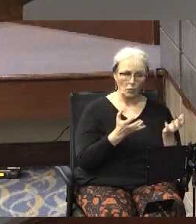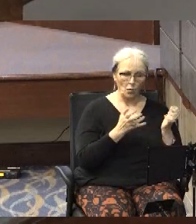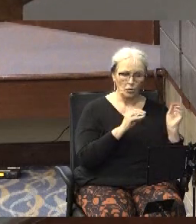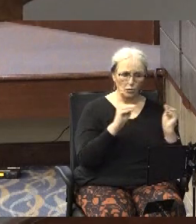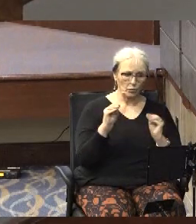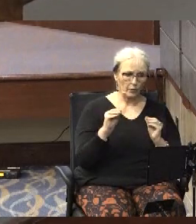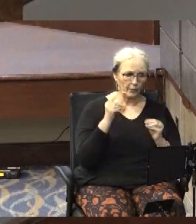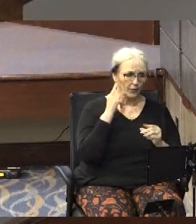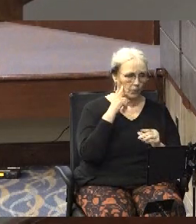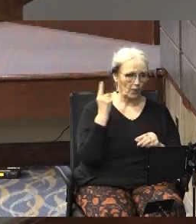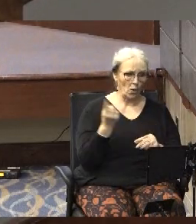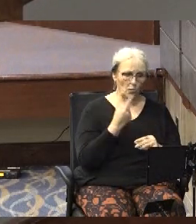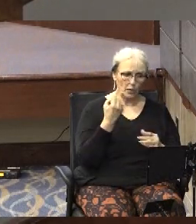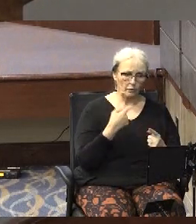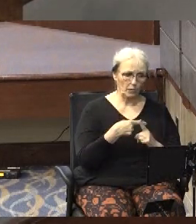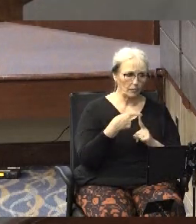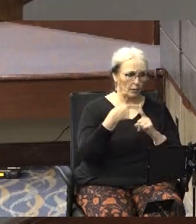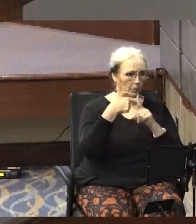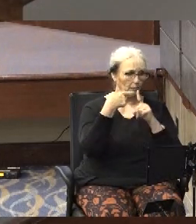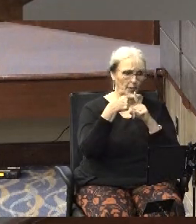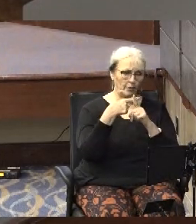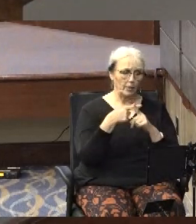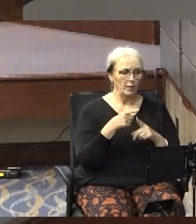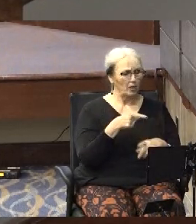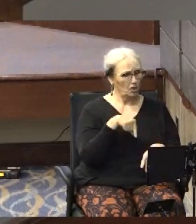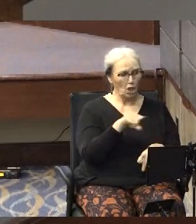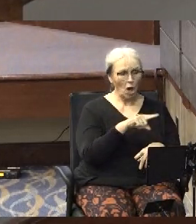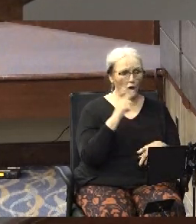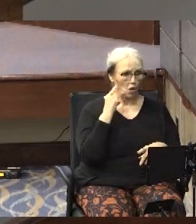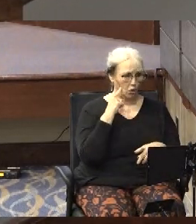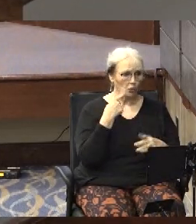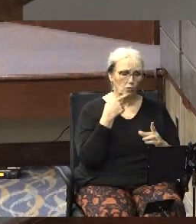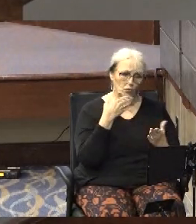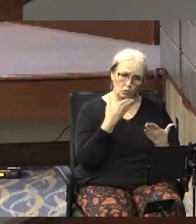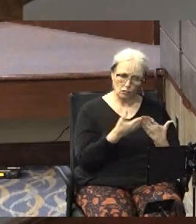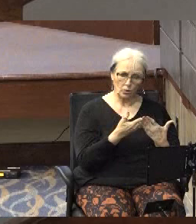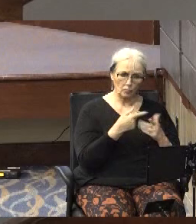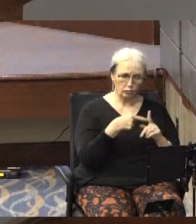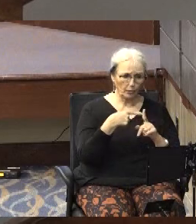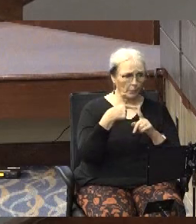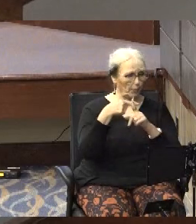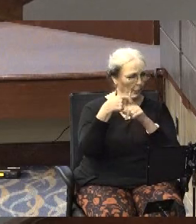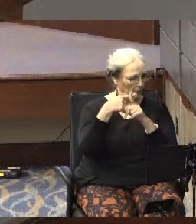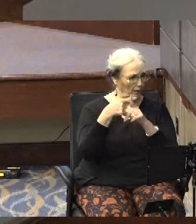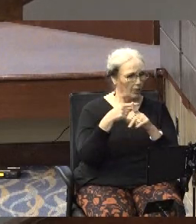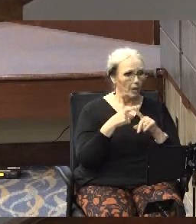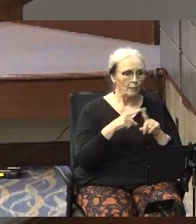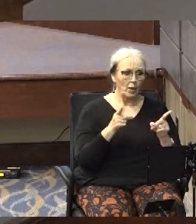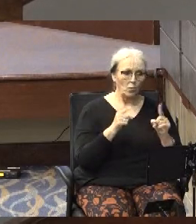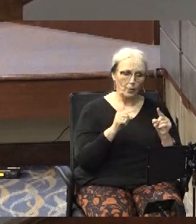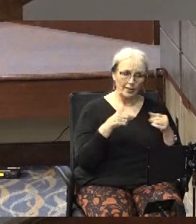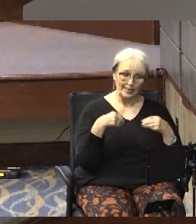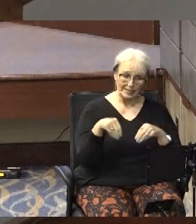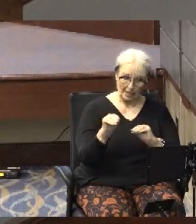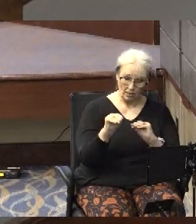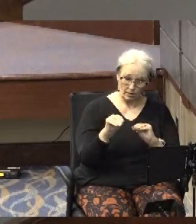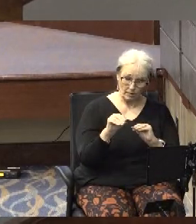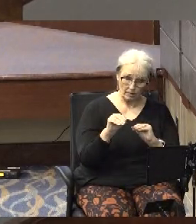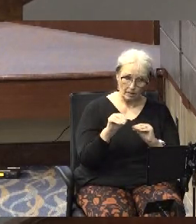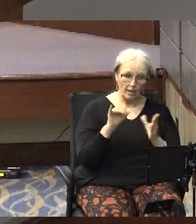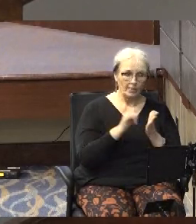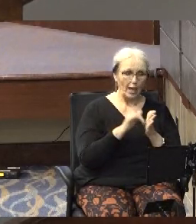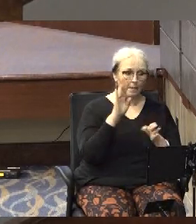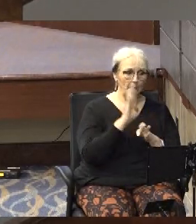I've heard nothing but good things about them. Y'all have heard nothing but good things about them. But when they sell, or when that